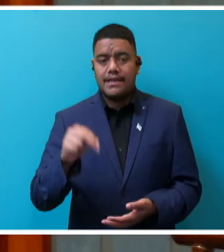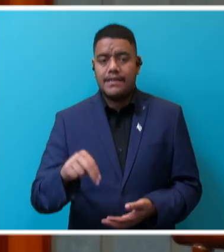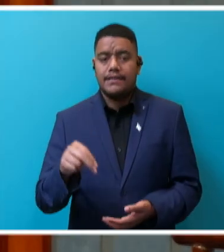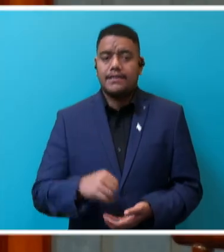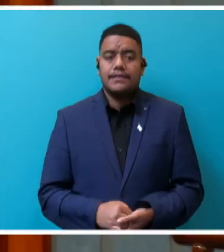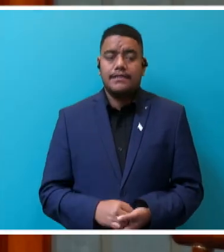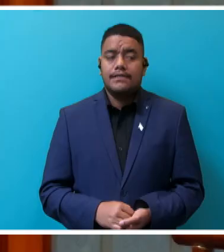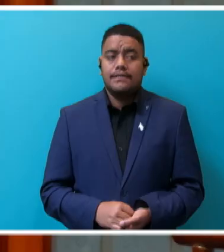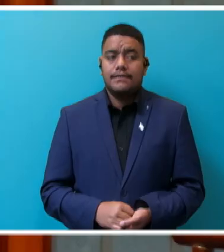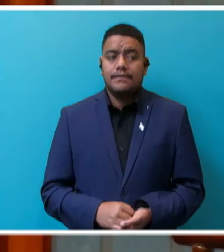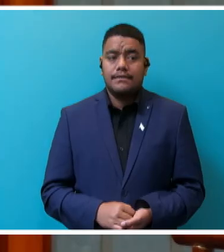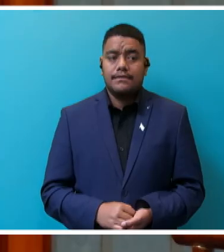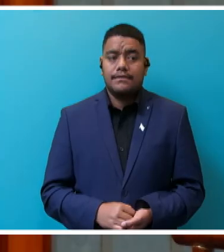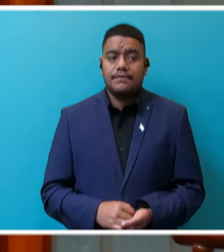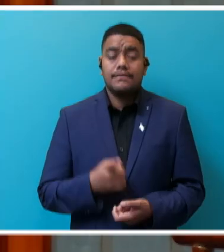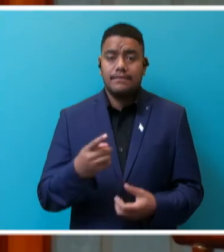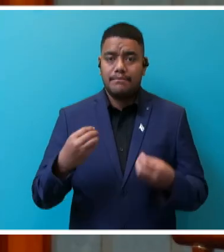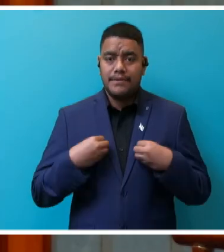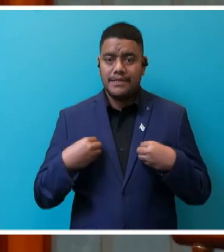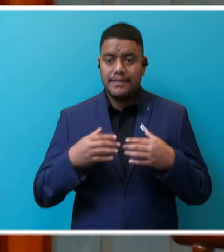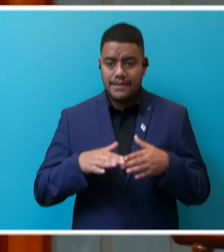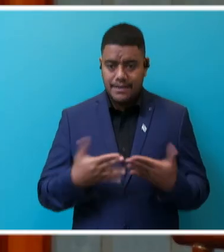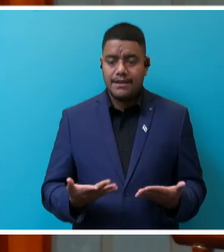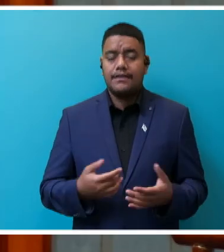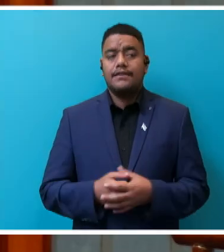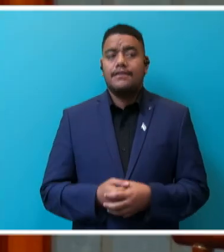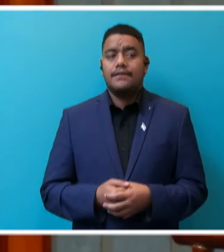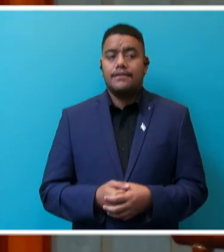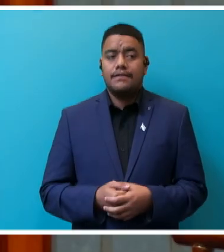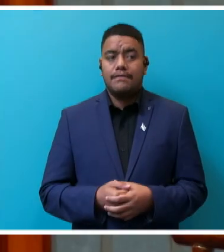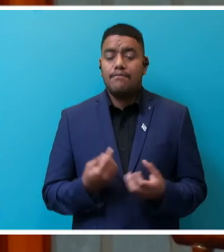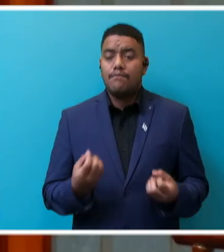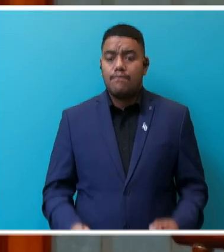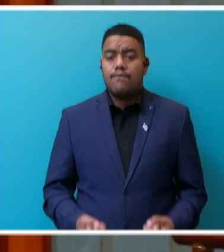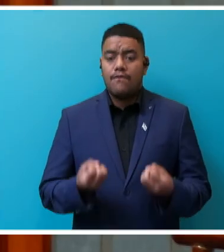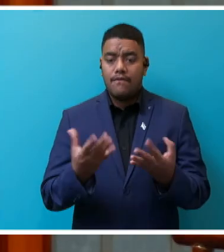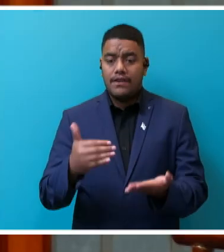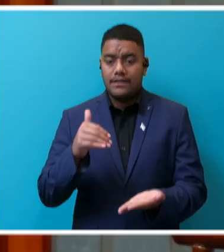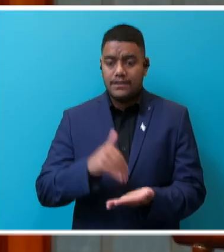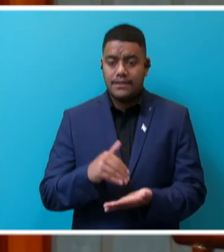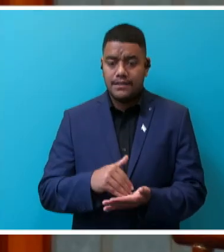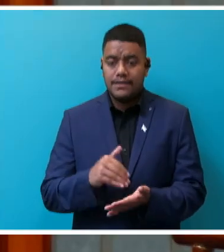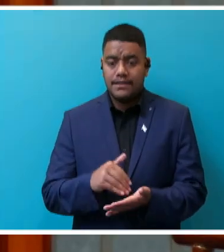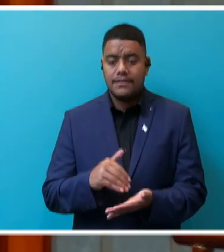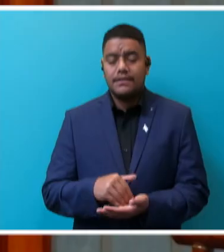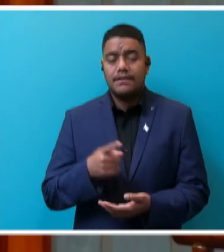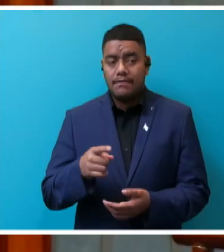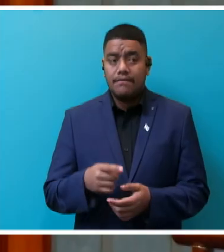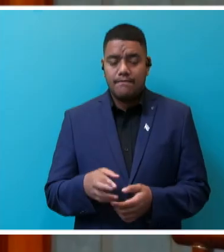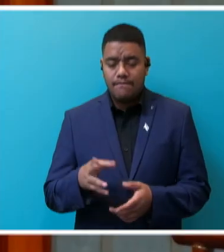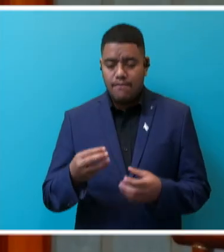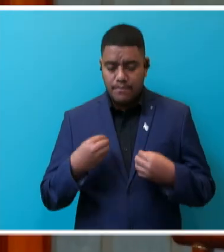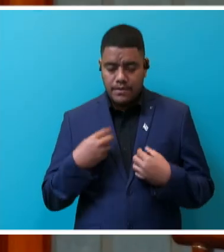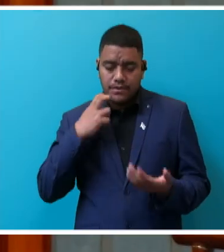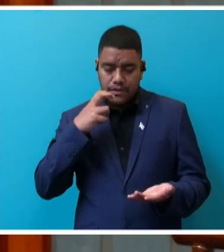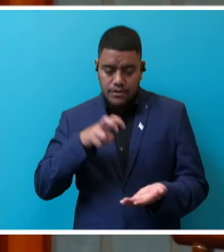of this effort is the Business Now platform, which provides a central digital portal for business